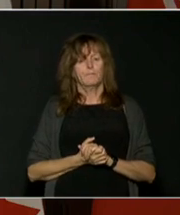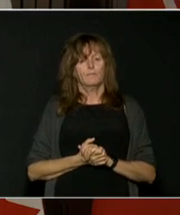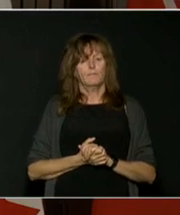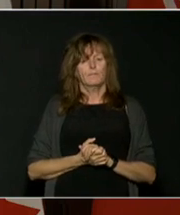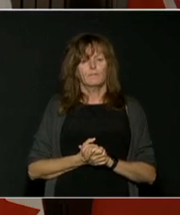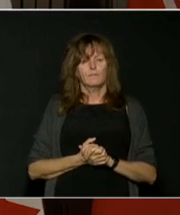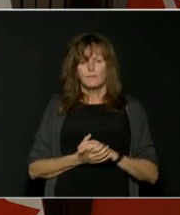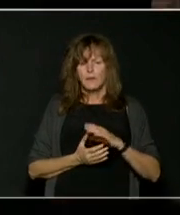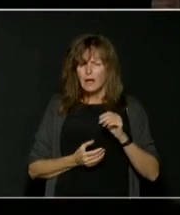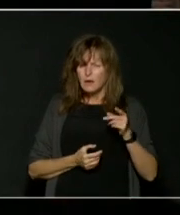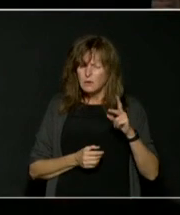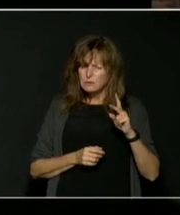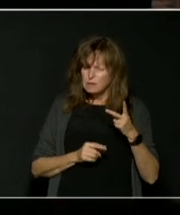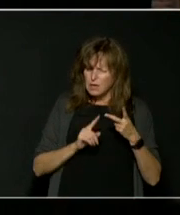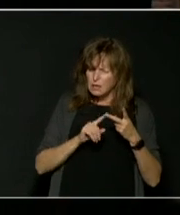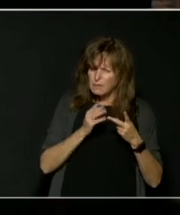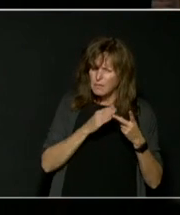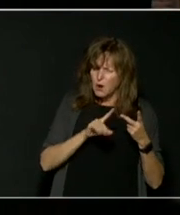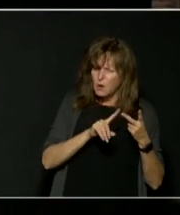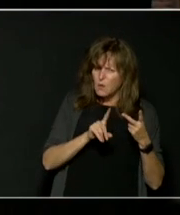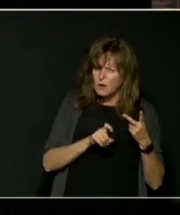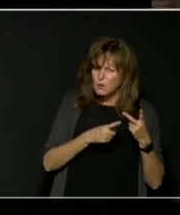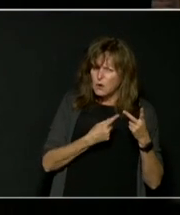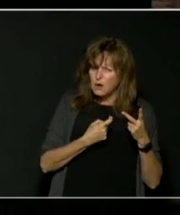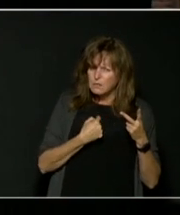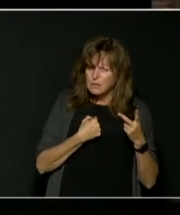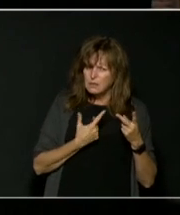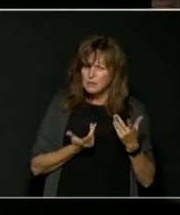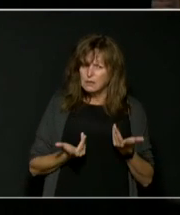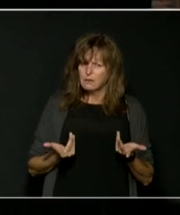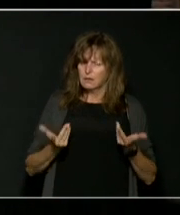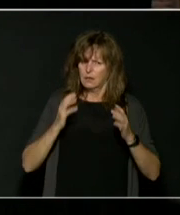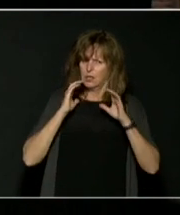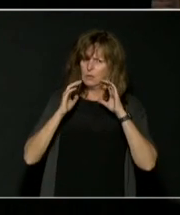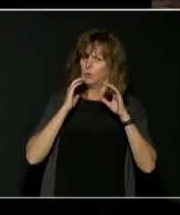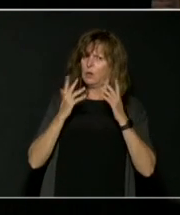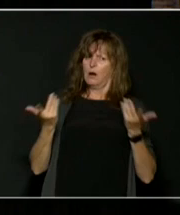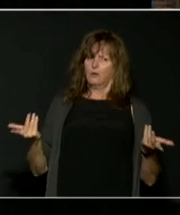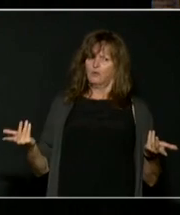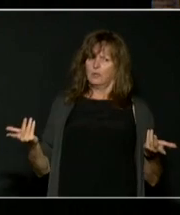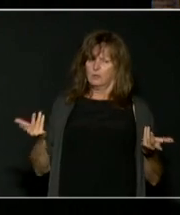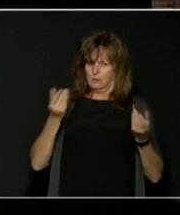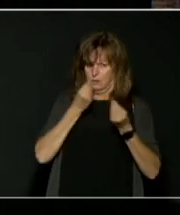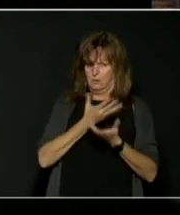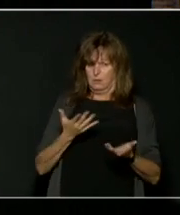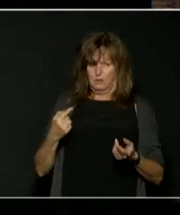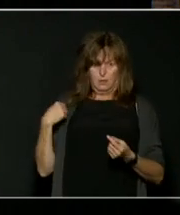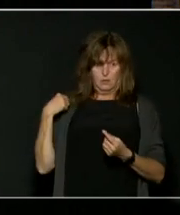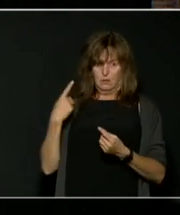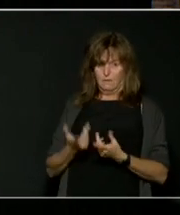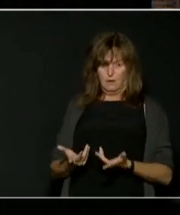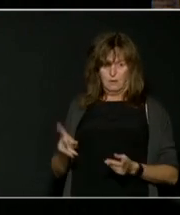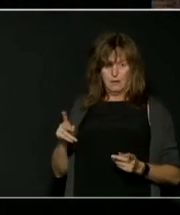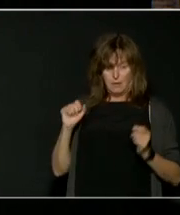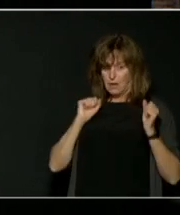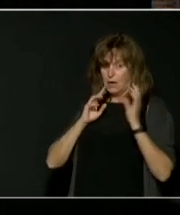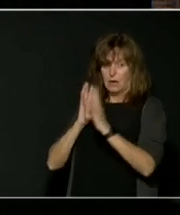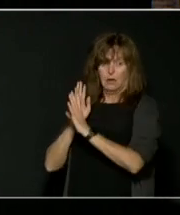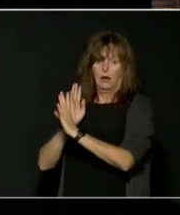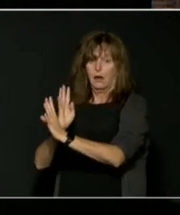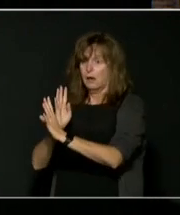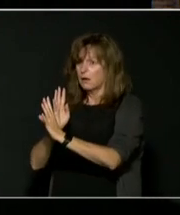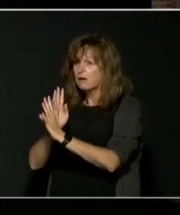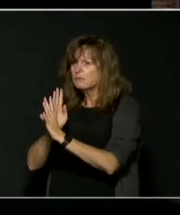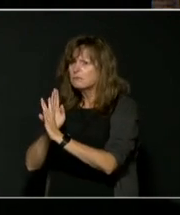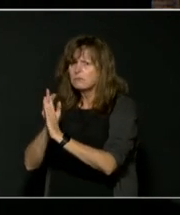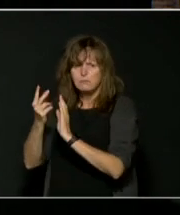question? I'm trying to communicate this because people are going to wait in line and then discover that they're not welcome at the test center and they're not